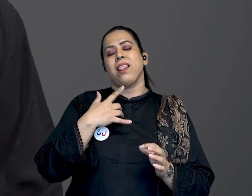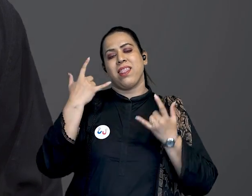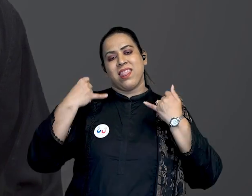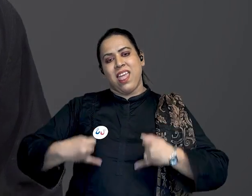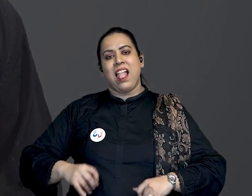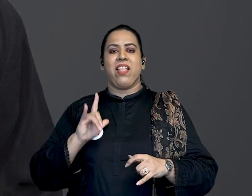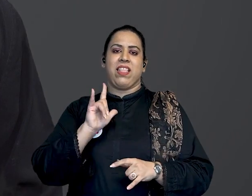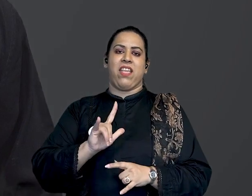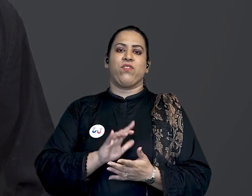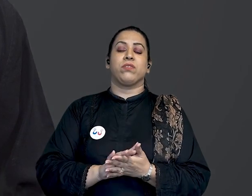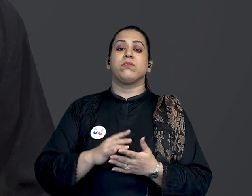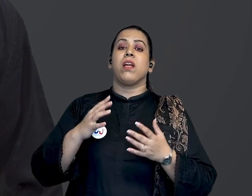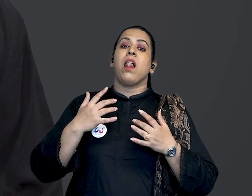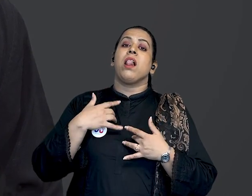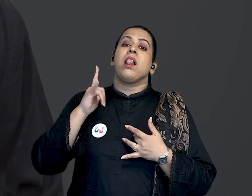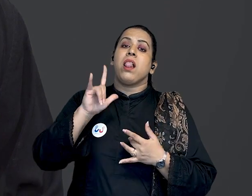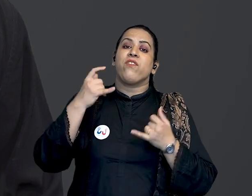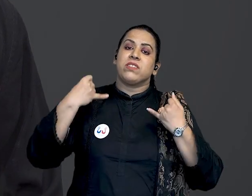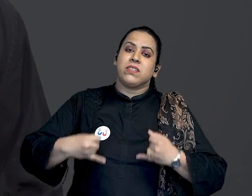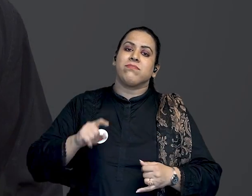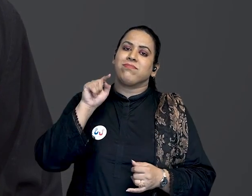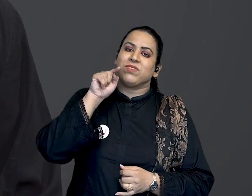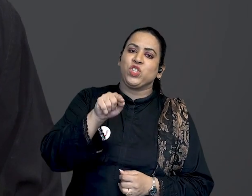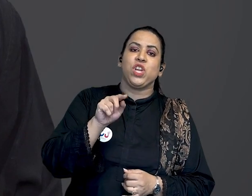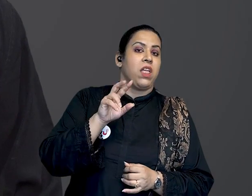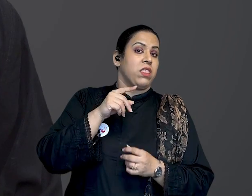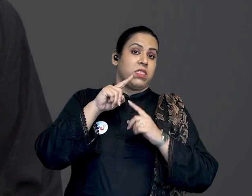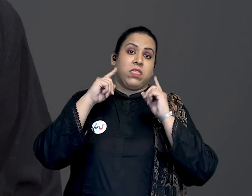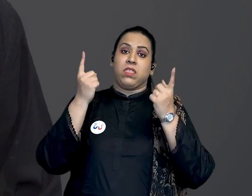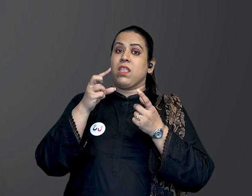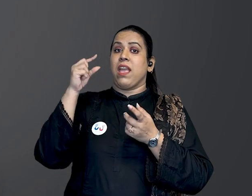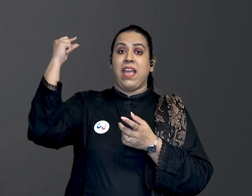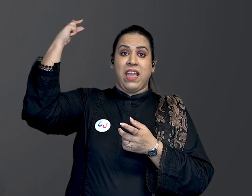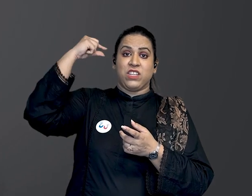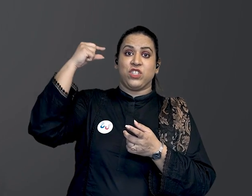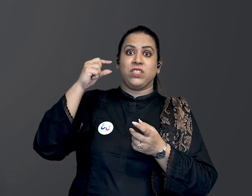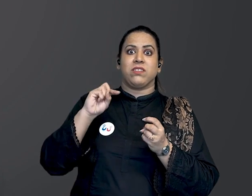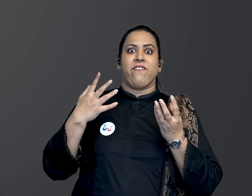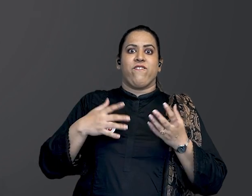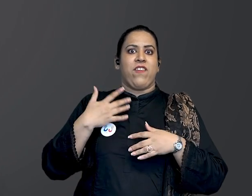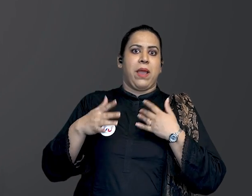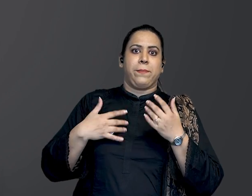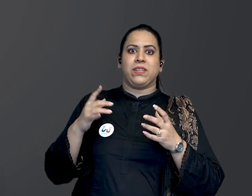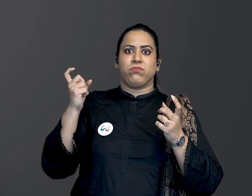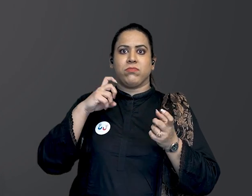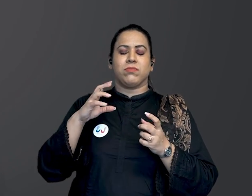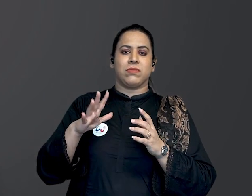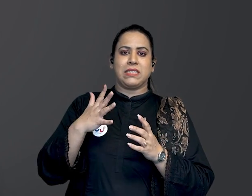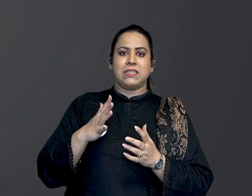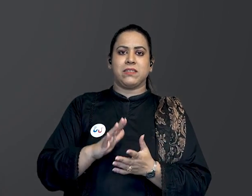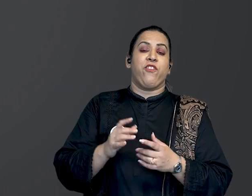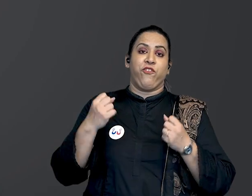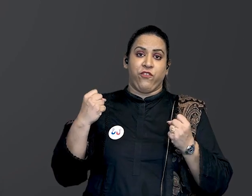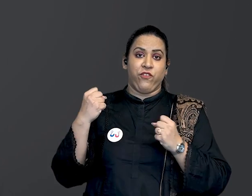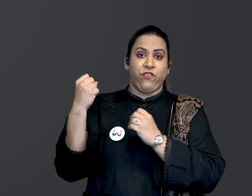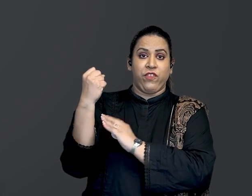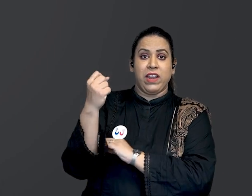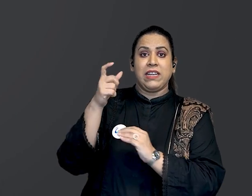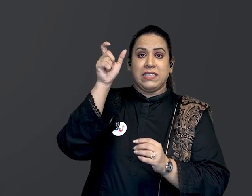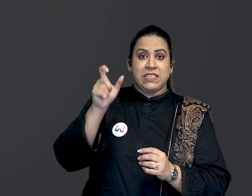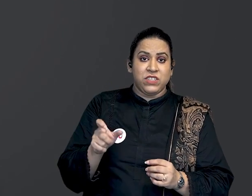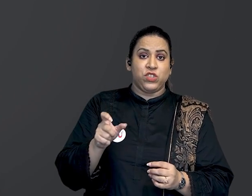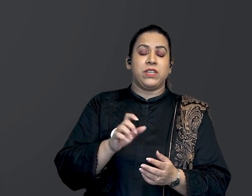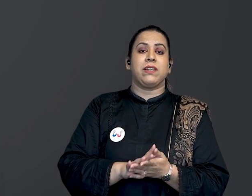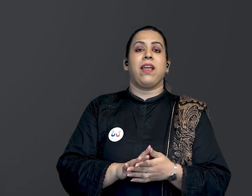end of the day, our mission is to really elevate lives for people. Now, there's a very important question is